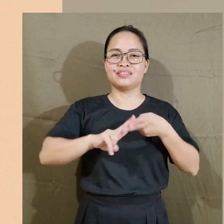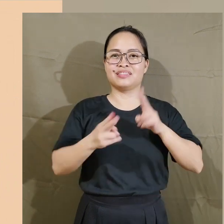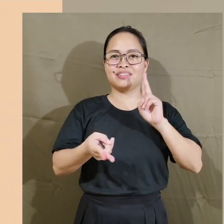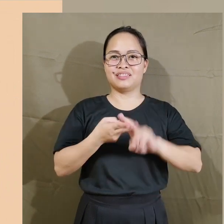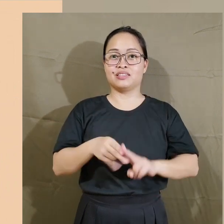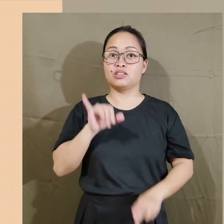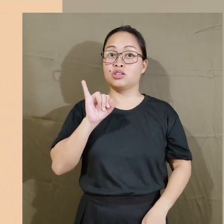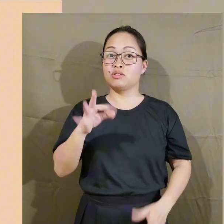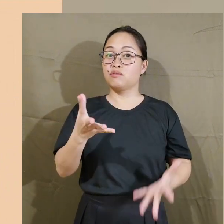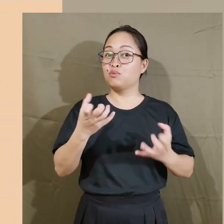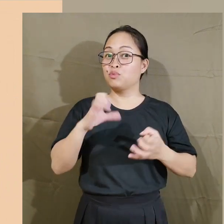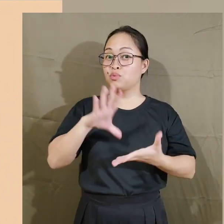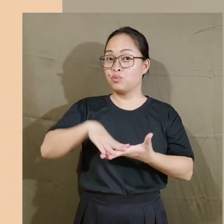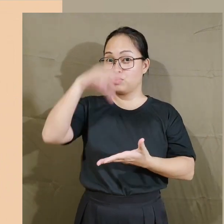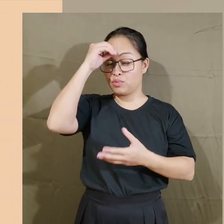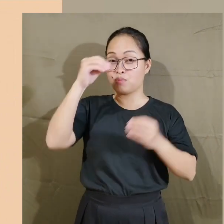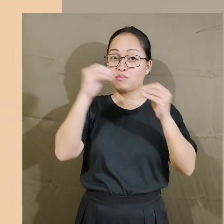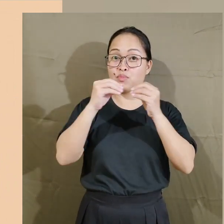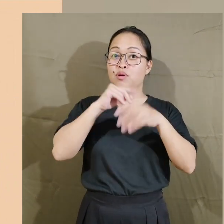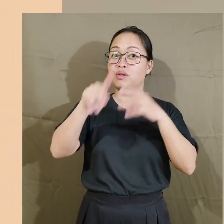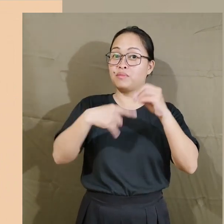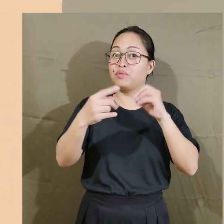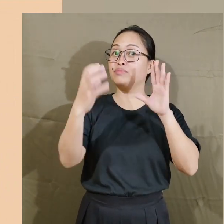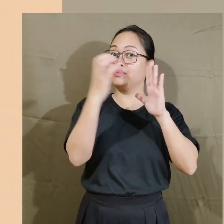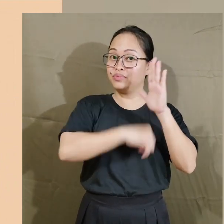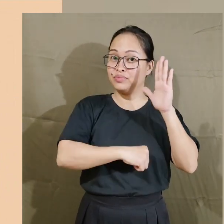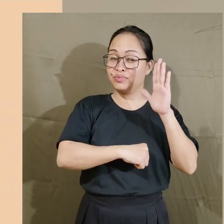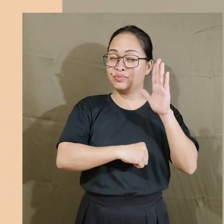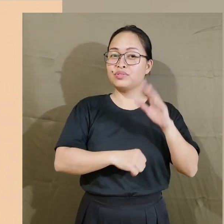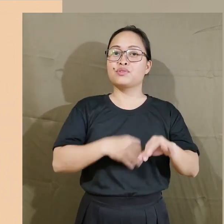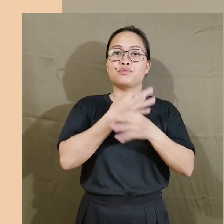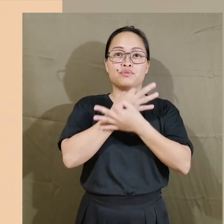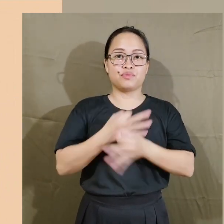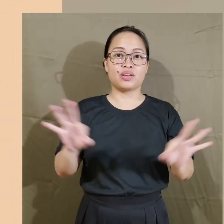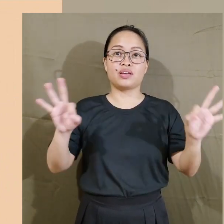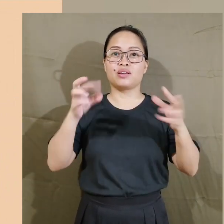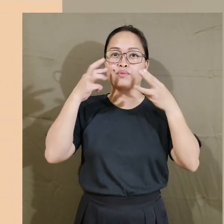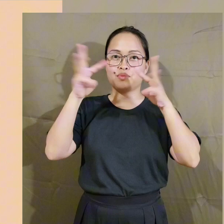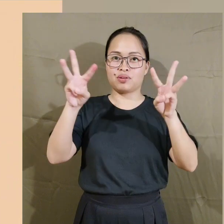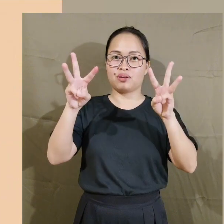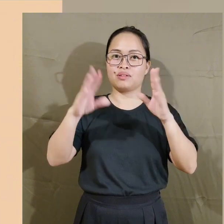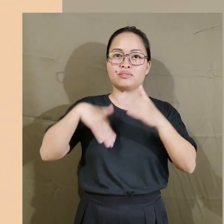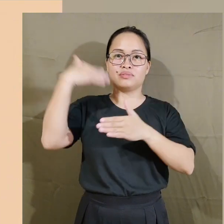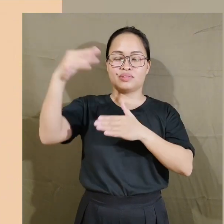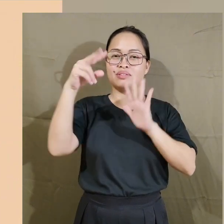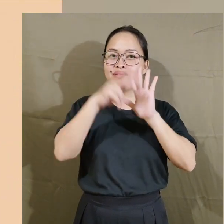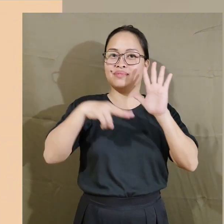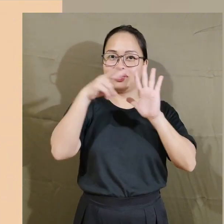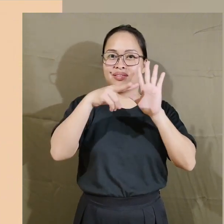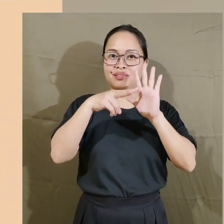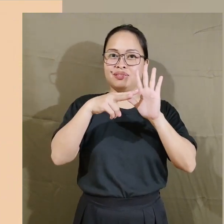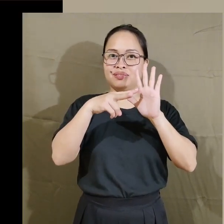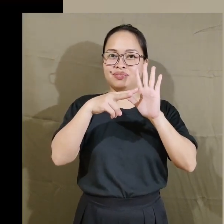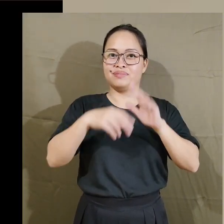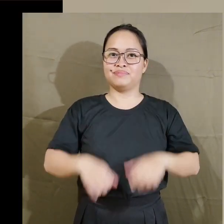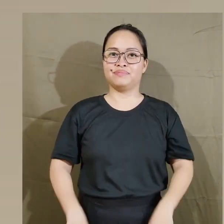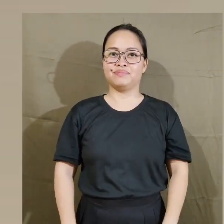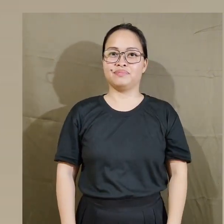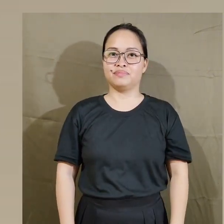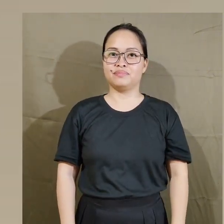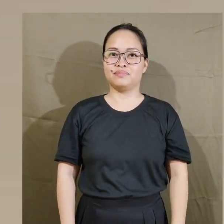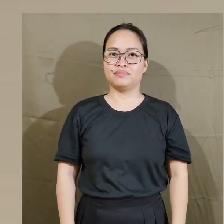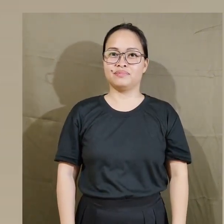numbers. If you want to learn more about subtraction, feel free to watch the next videos.